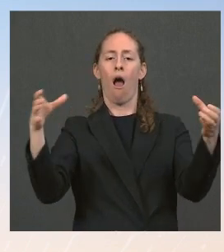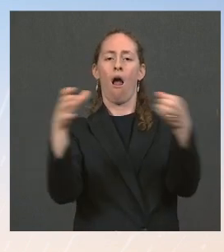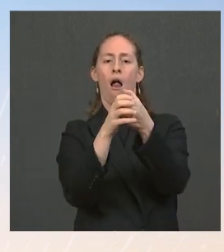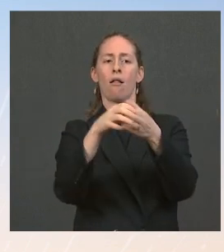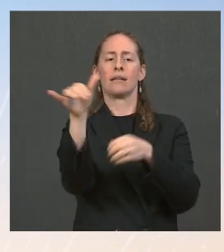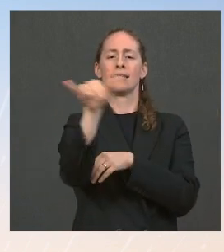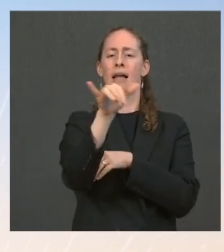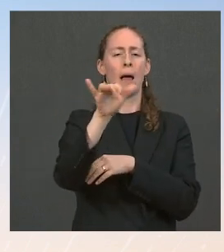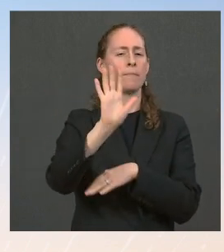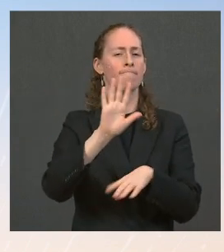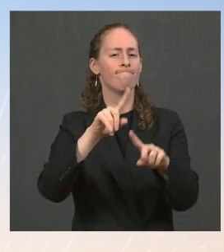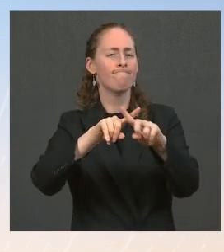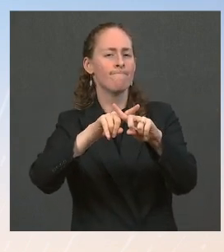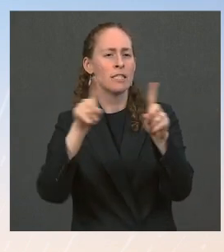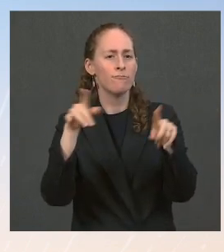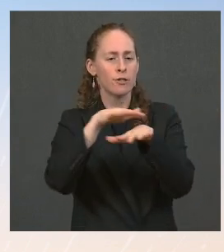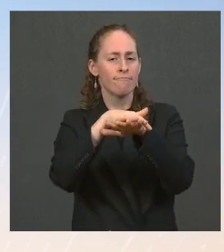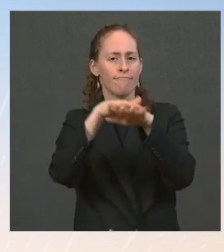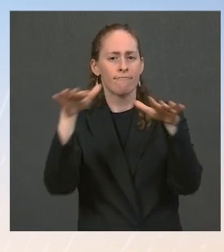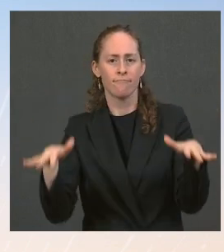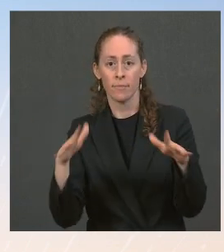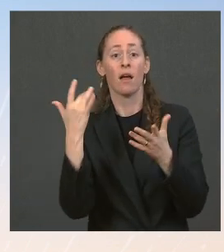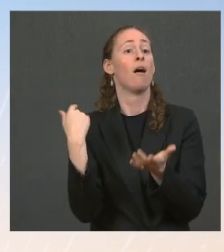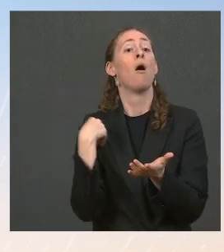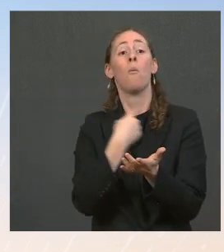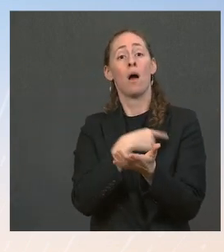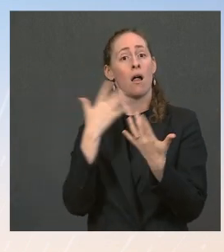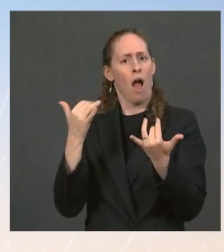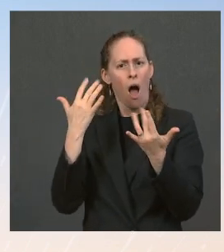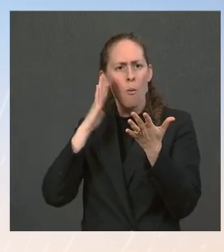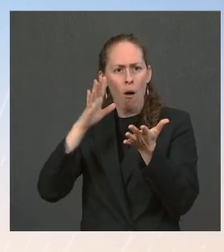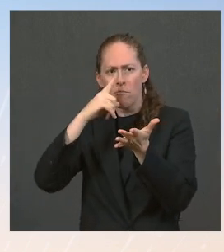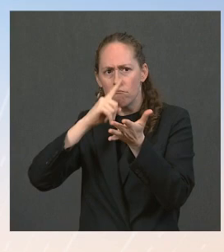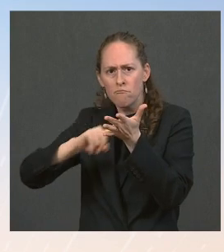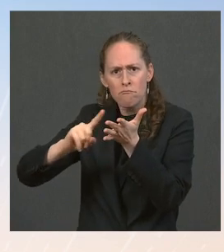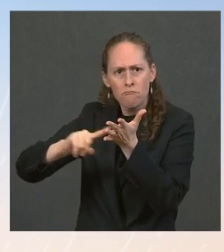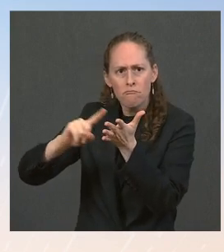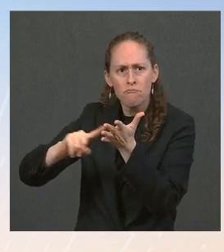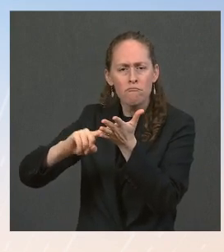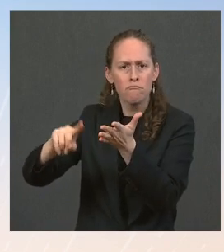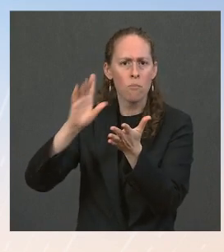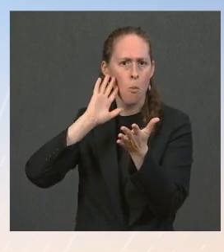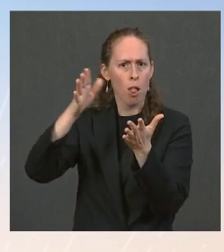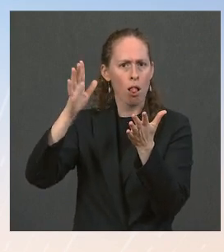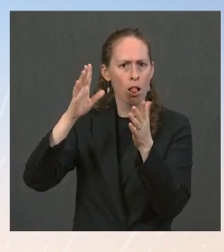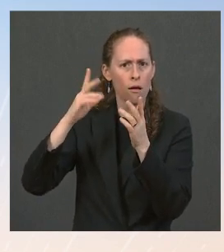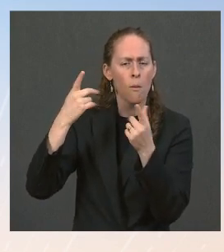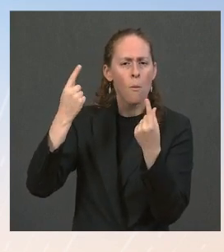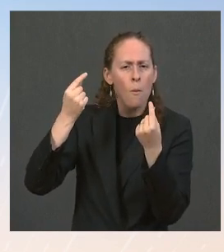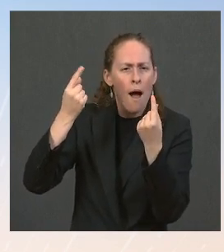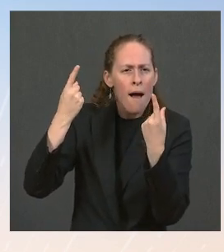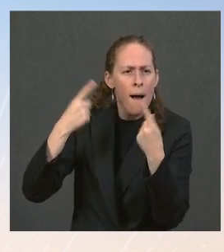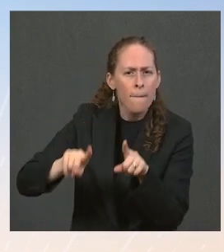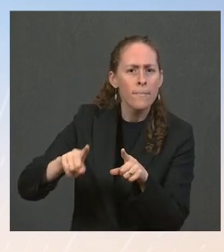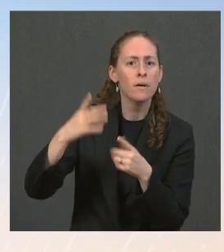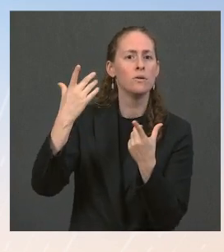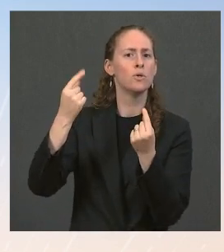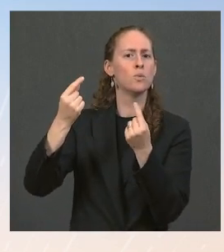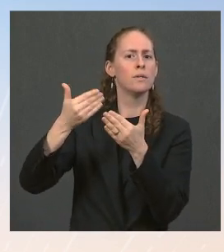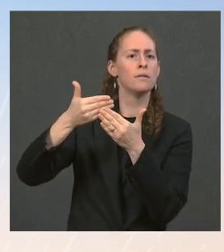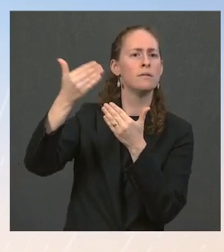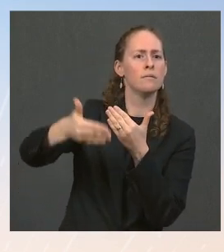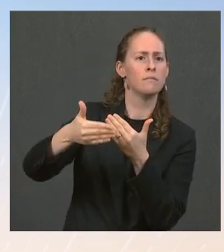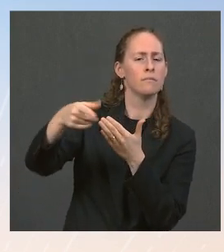there is an investigation that will be completed by next week, which the Secretary confirmed, that will determine the next steps on both policy and personnel.